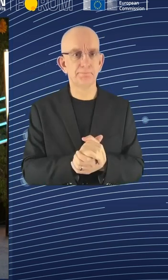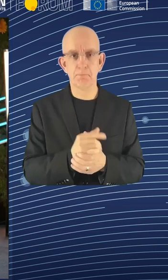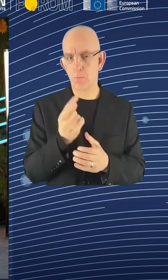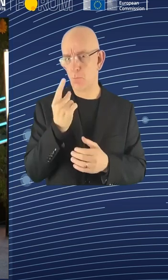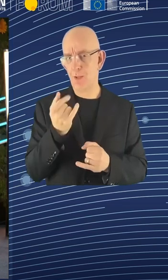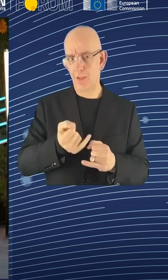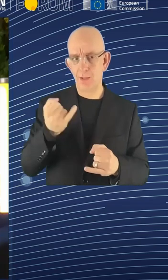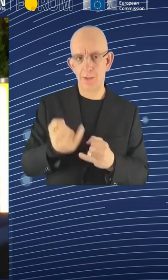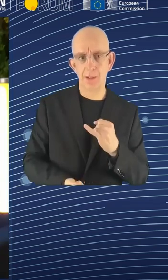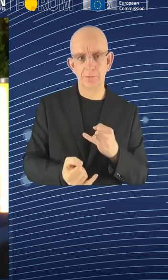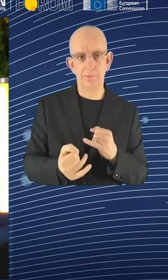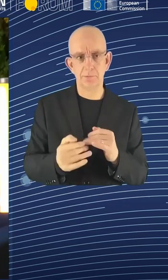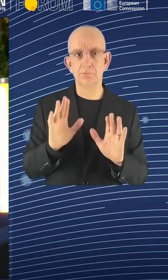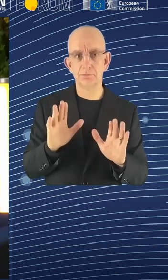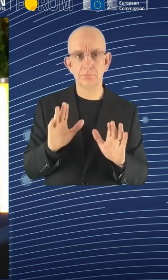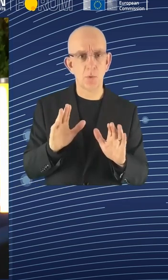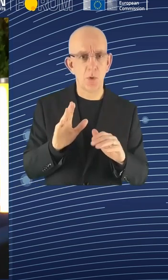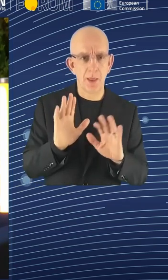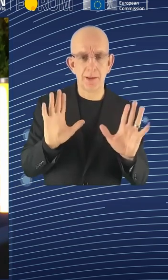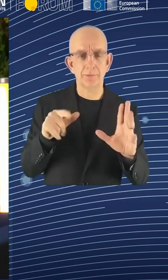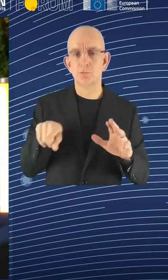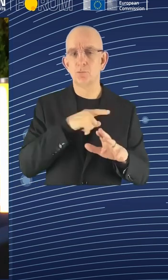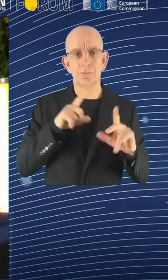have one more... If we can have the microphone here in the first row, please.